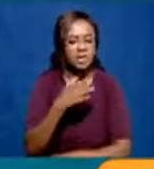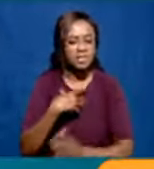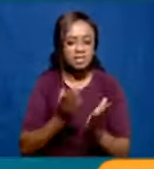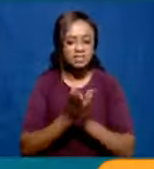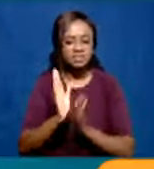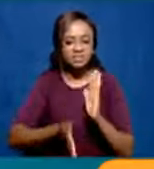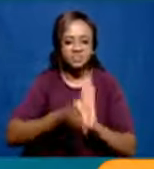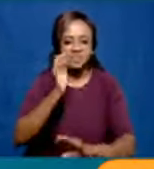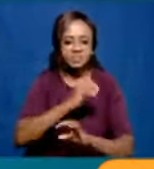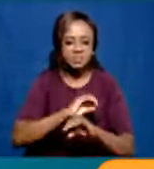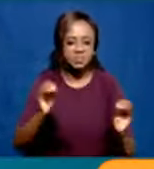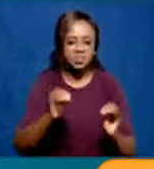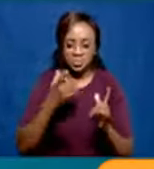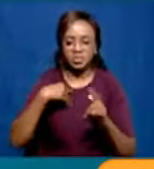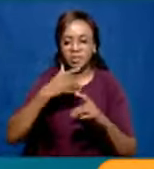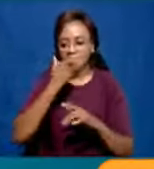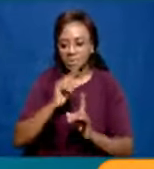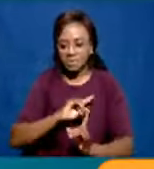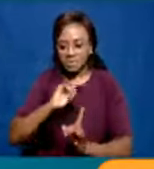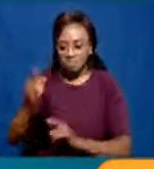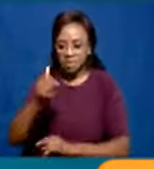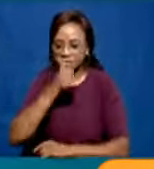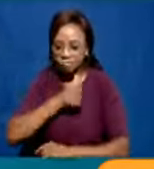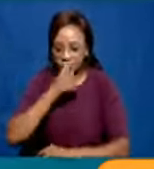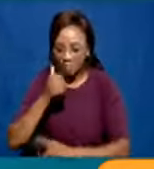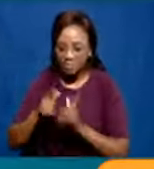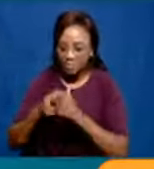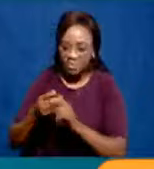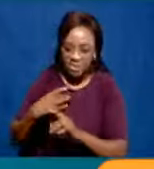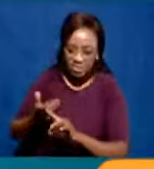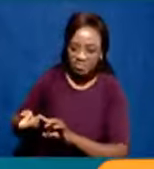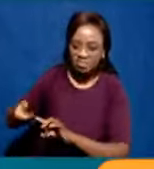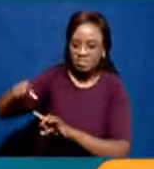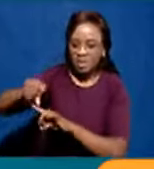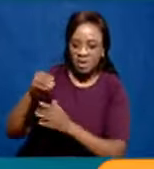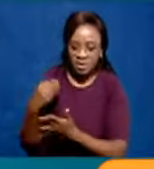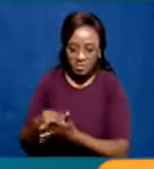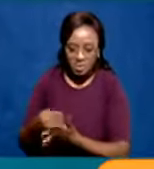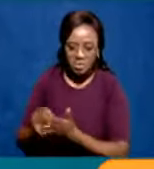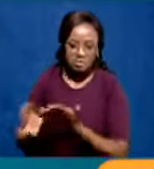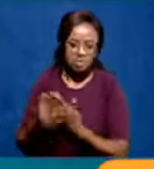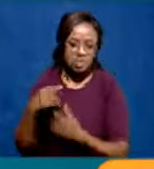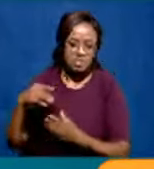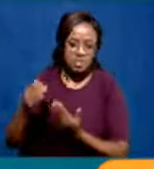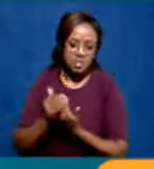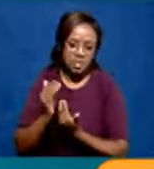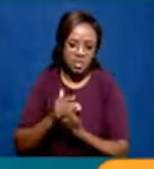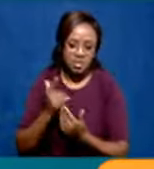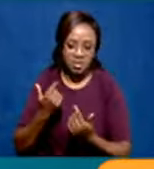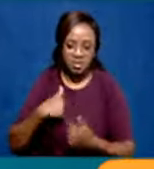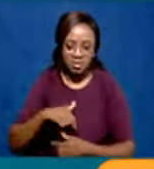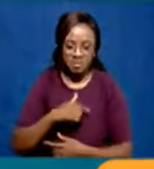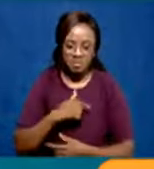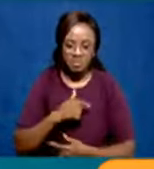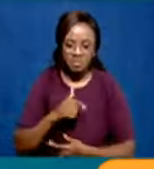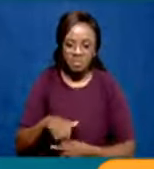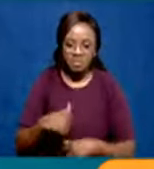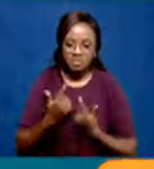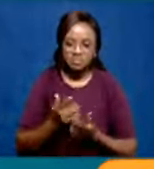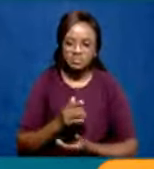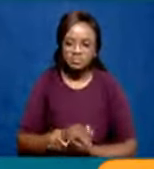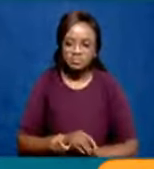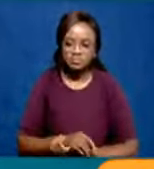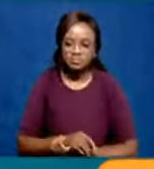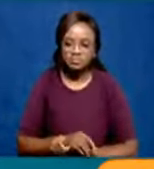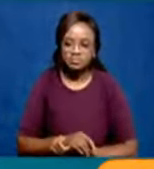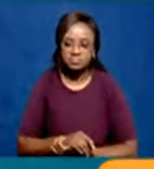They sell whatever they can sell from the household to top up so that it can happen faster. And this takes us back to the